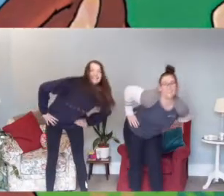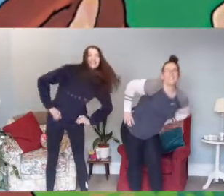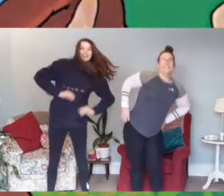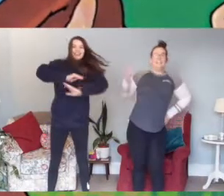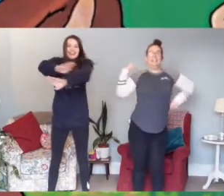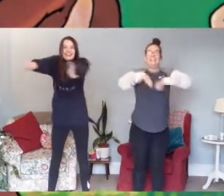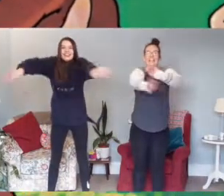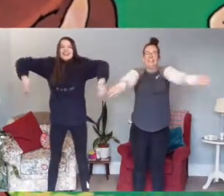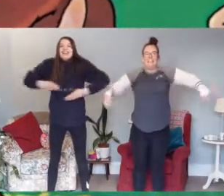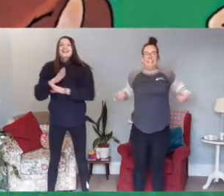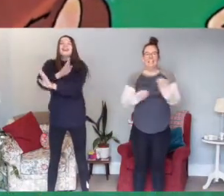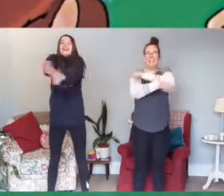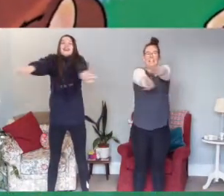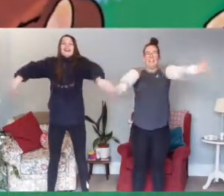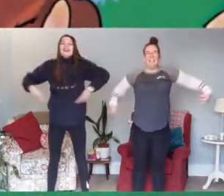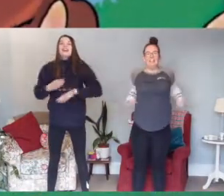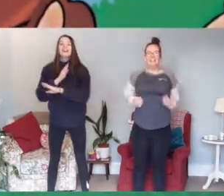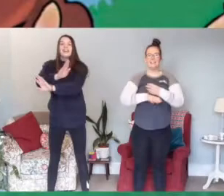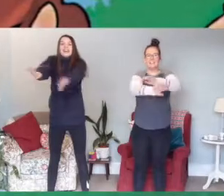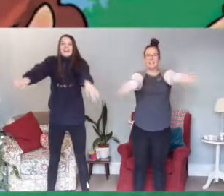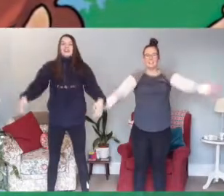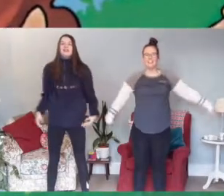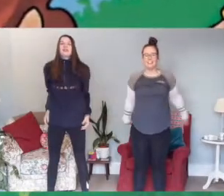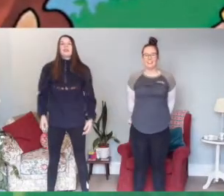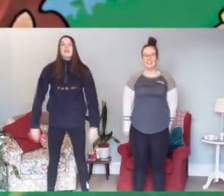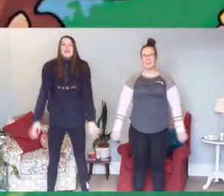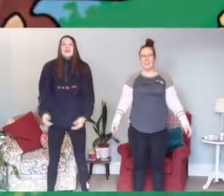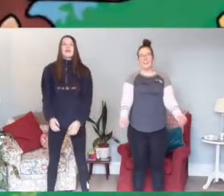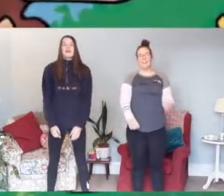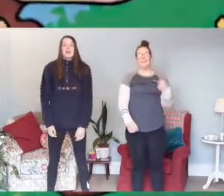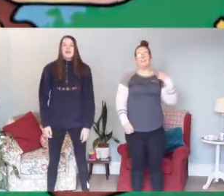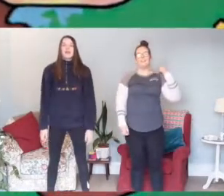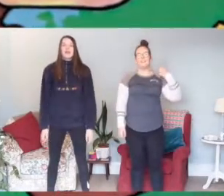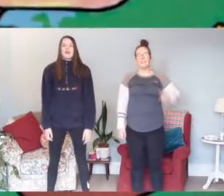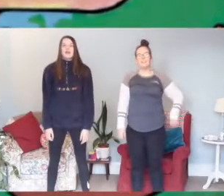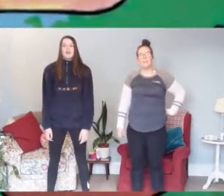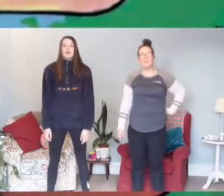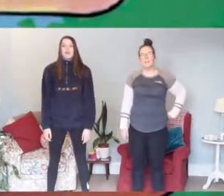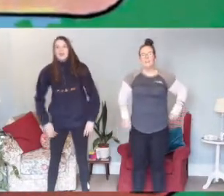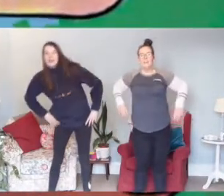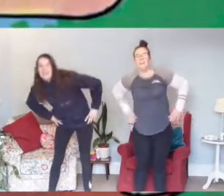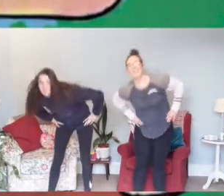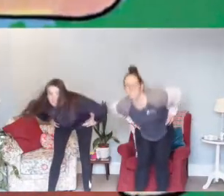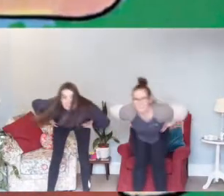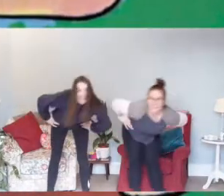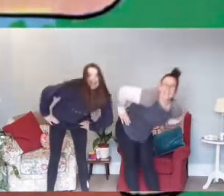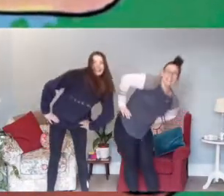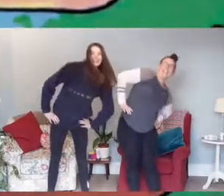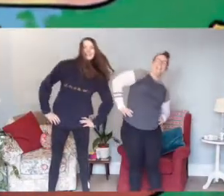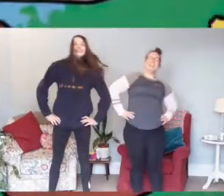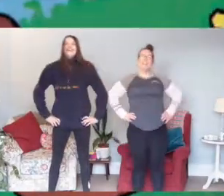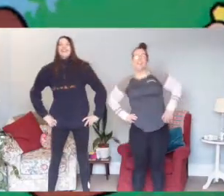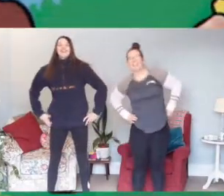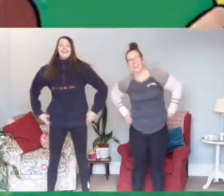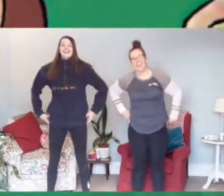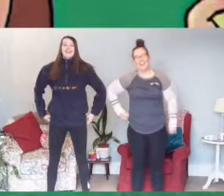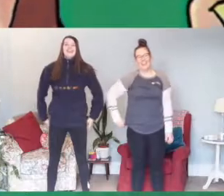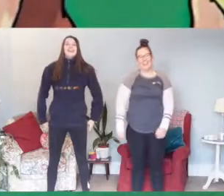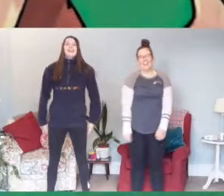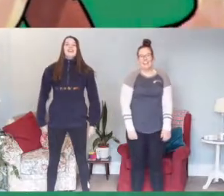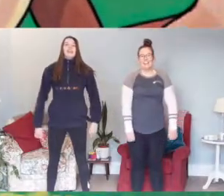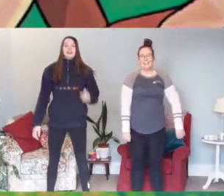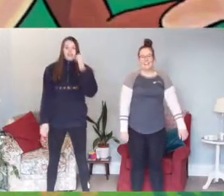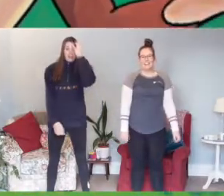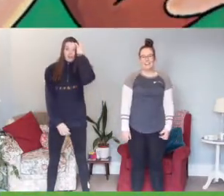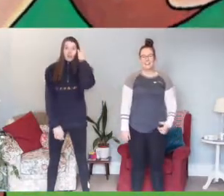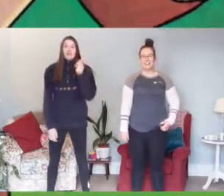"I didn't," stammered Monkey, but then she remembered that Elephant had seen her. She walked down the path feeling